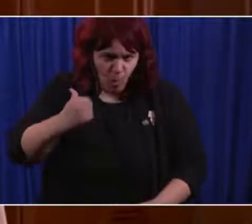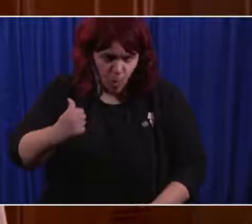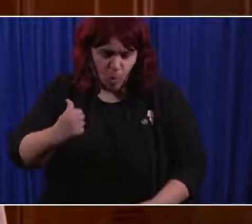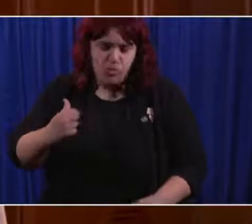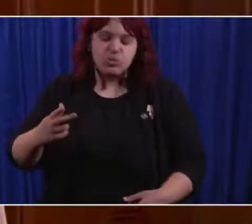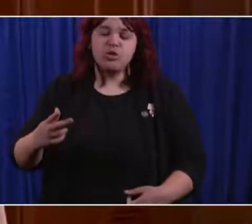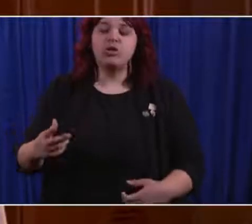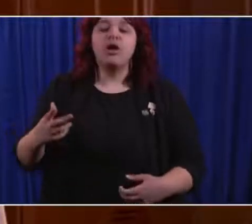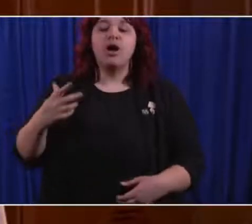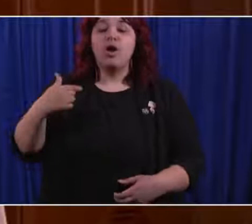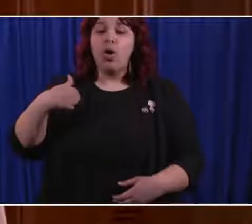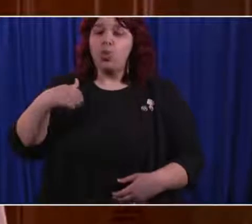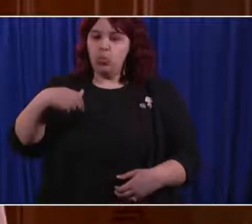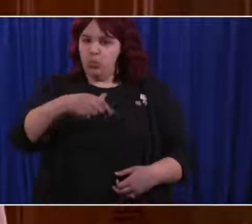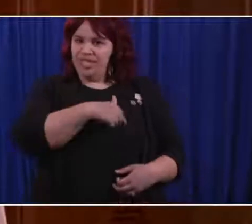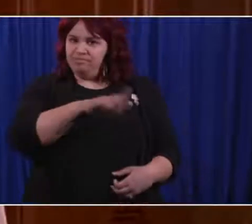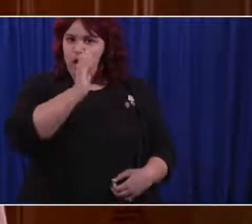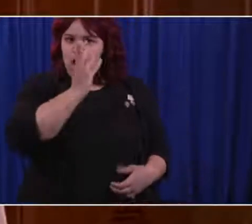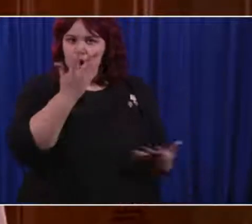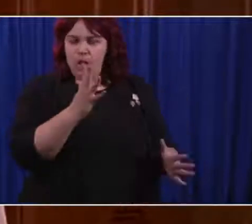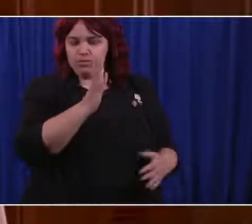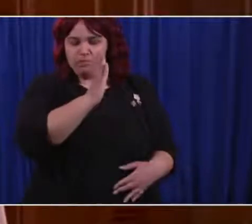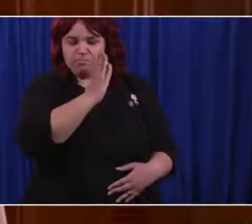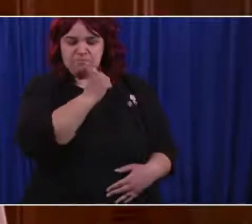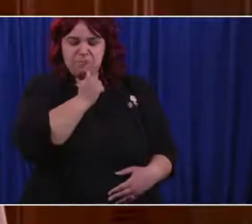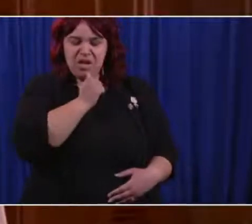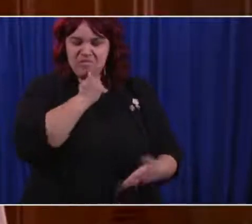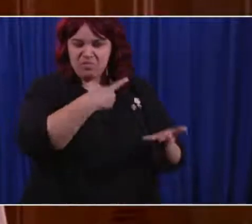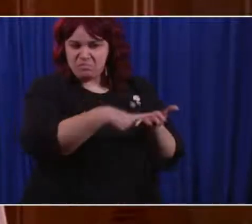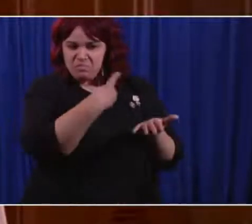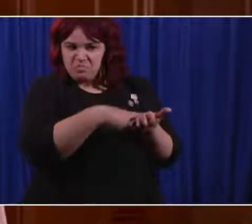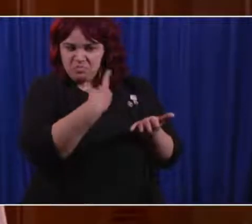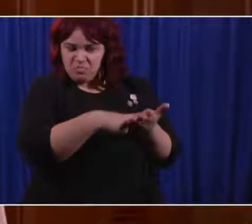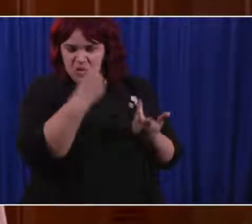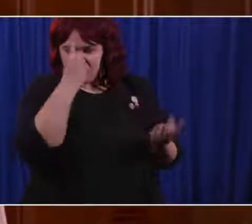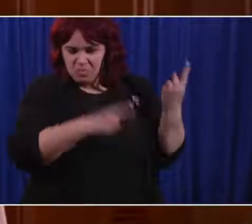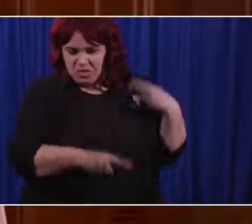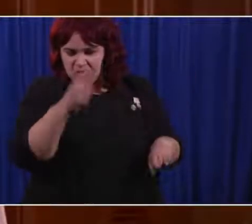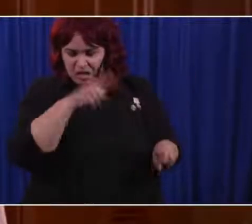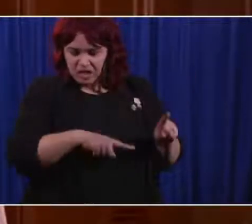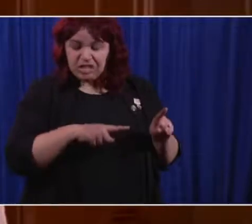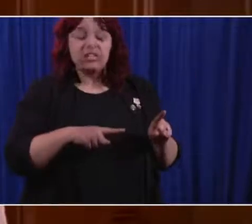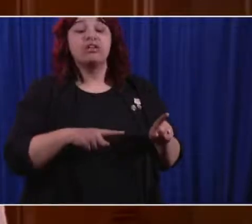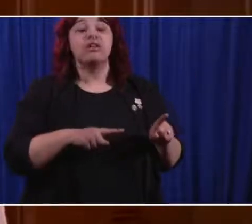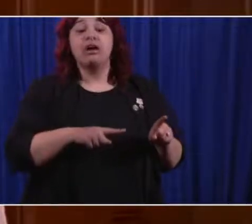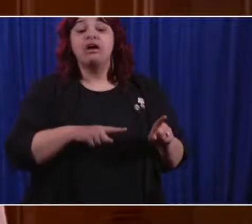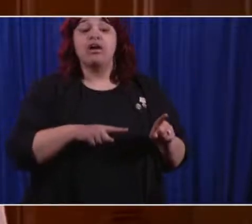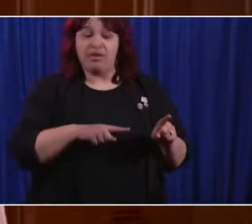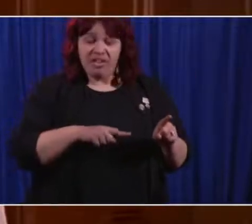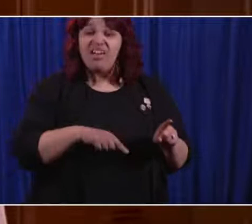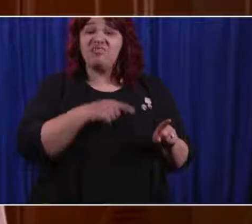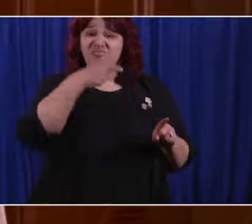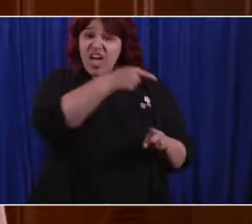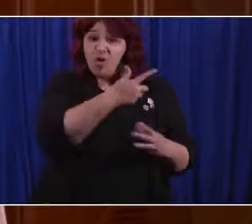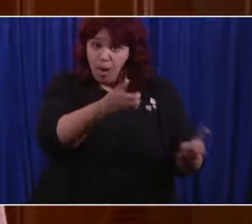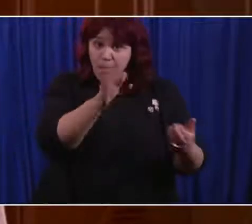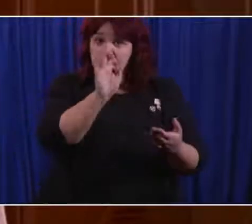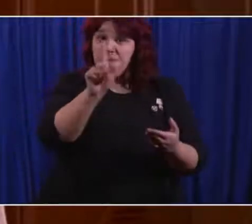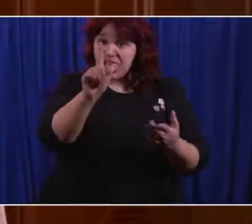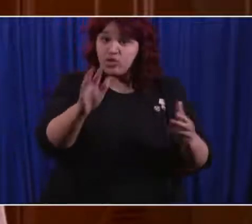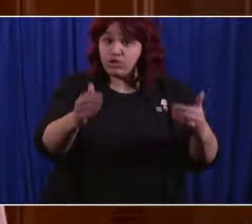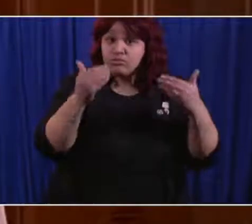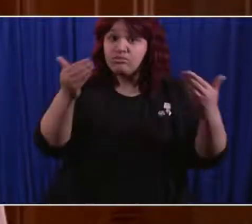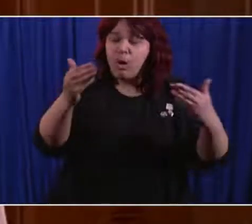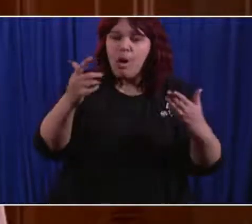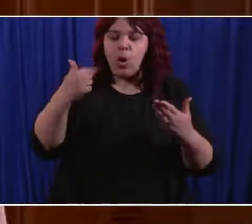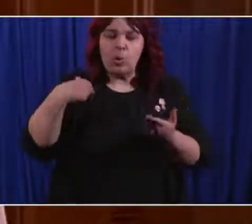want, but at the same time fixed some of the problems connected with this bill. The letter